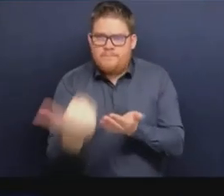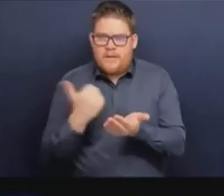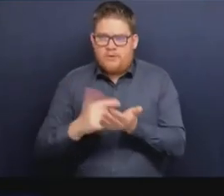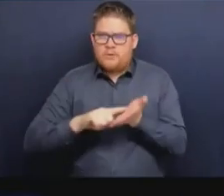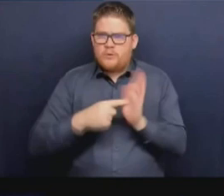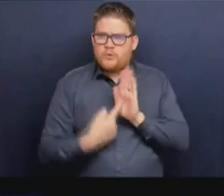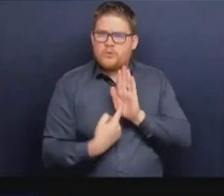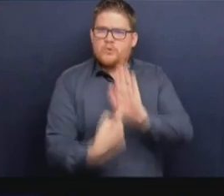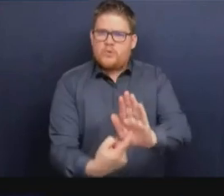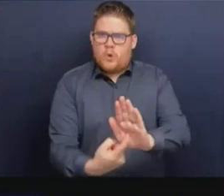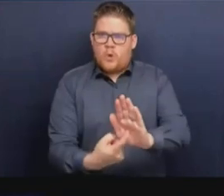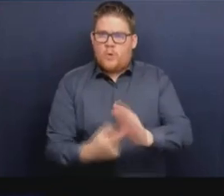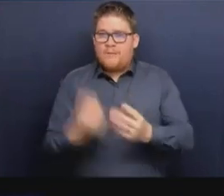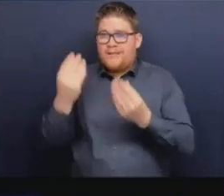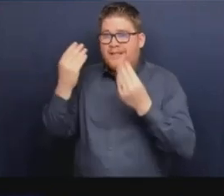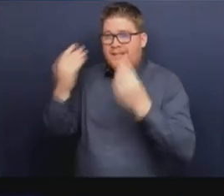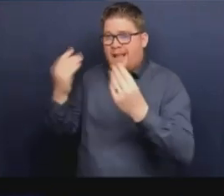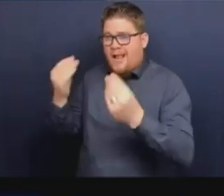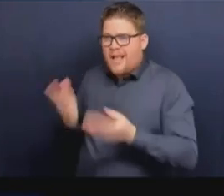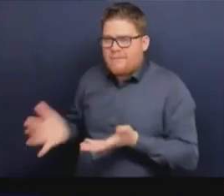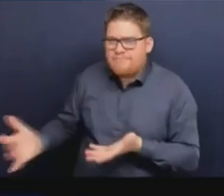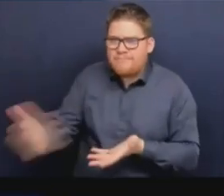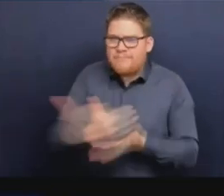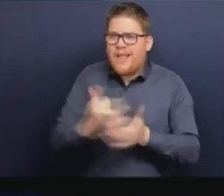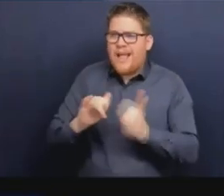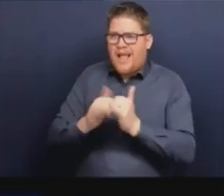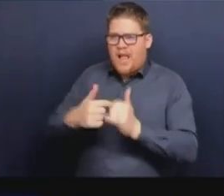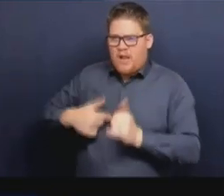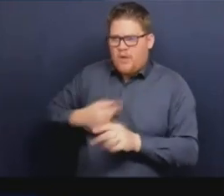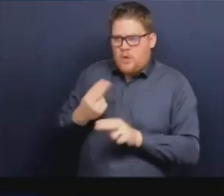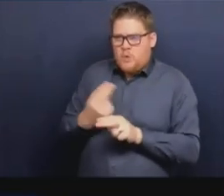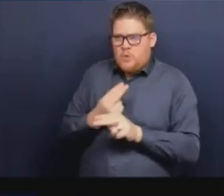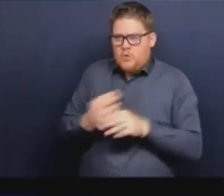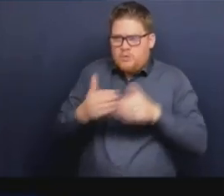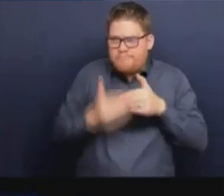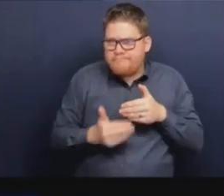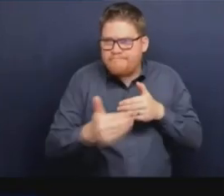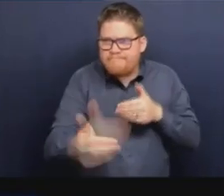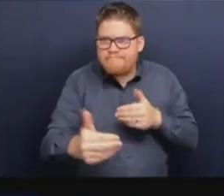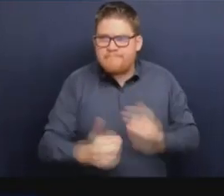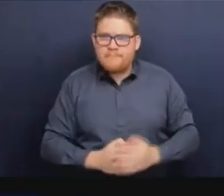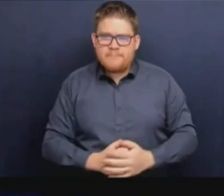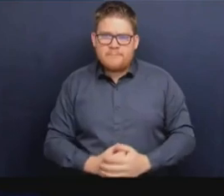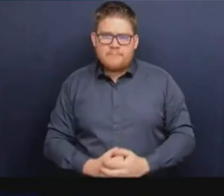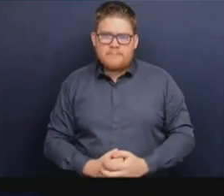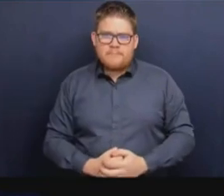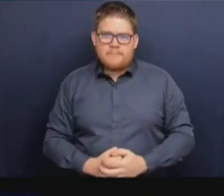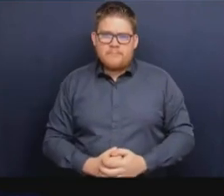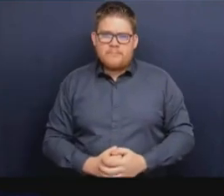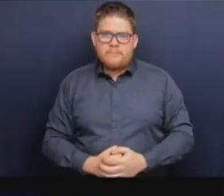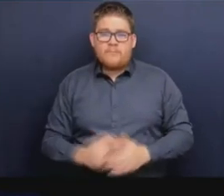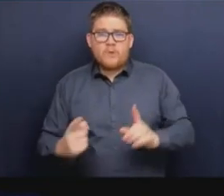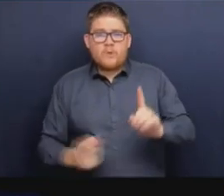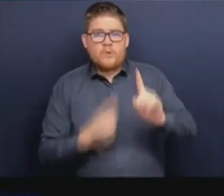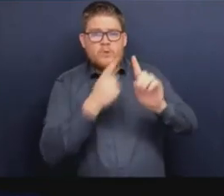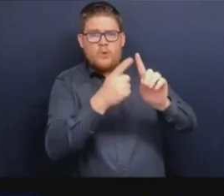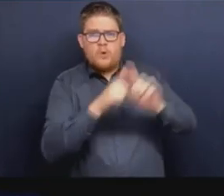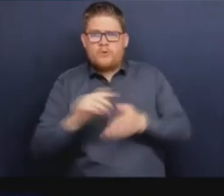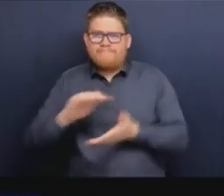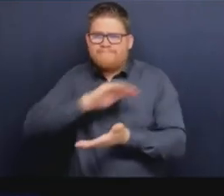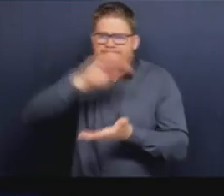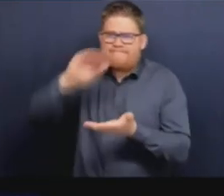also focuses on preventing and minimizing community harms so that communities do not experience